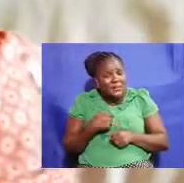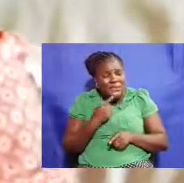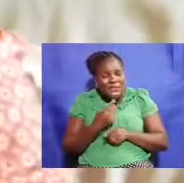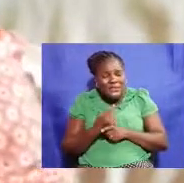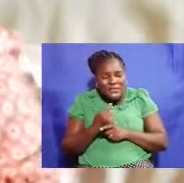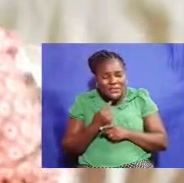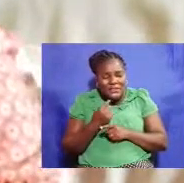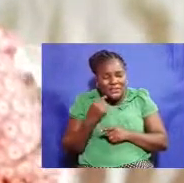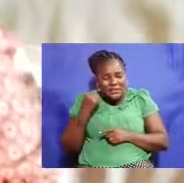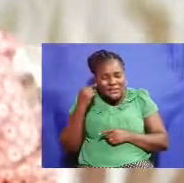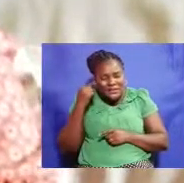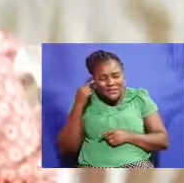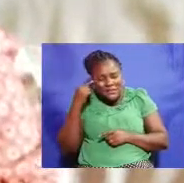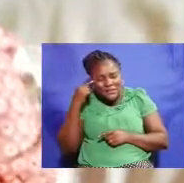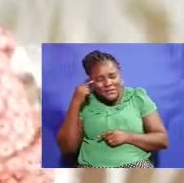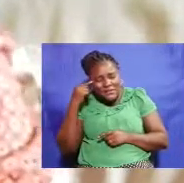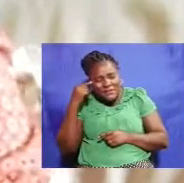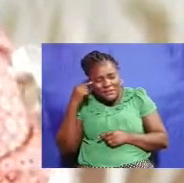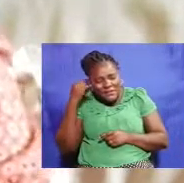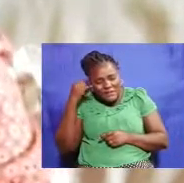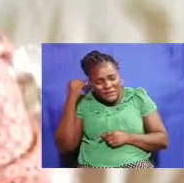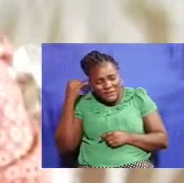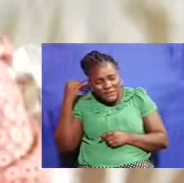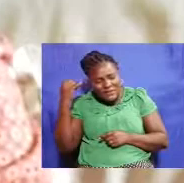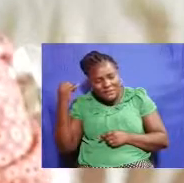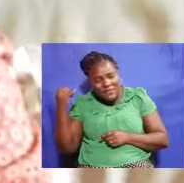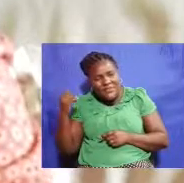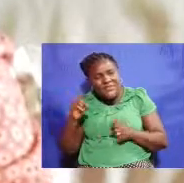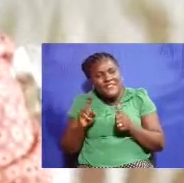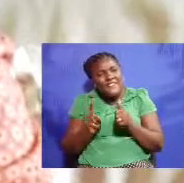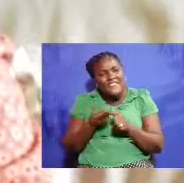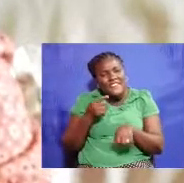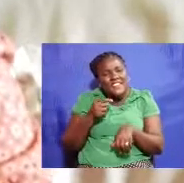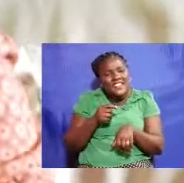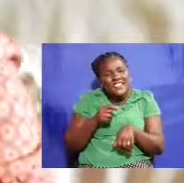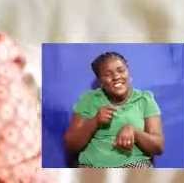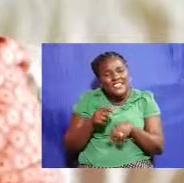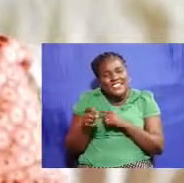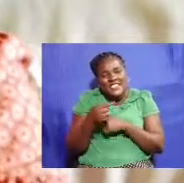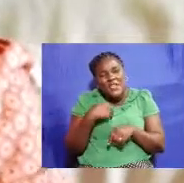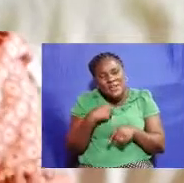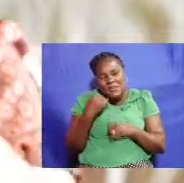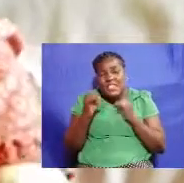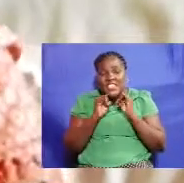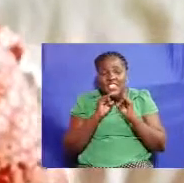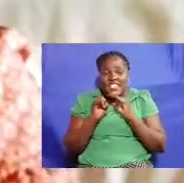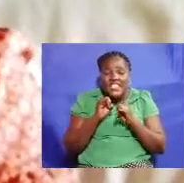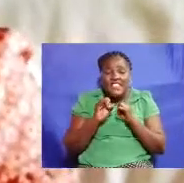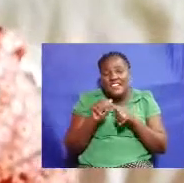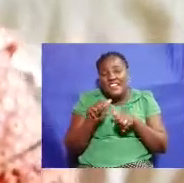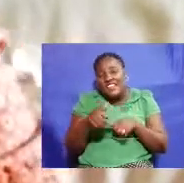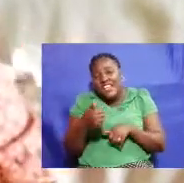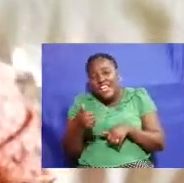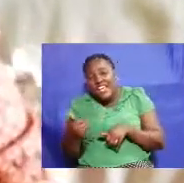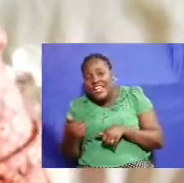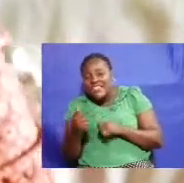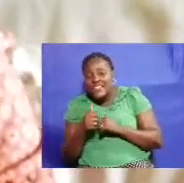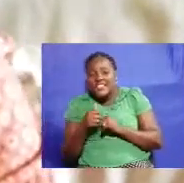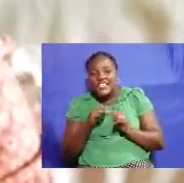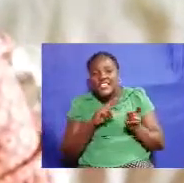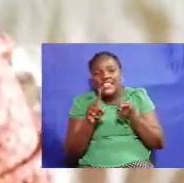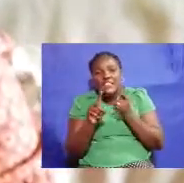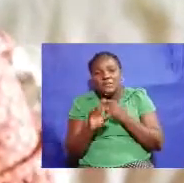that day, the first day I was interviewed, and then the other time that I came to your office at